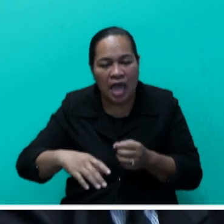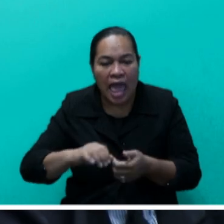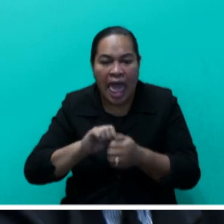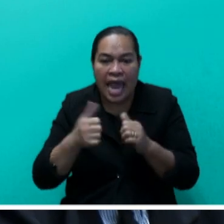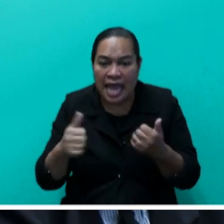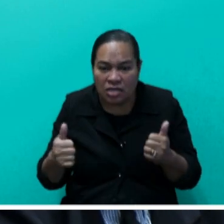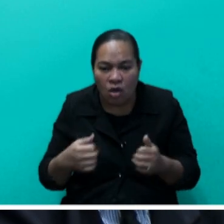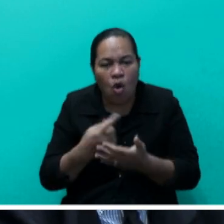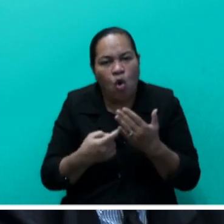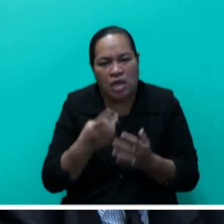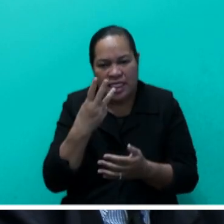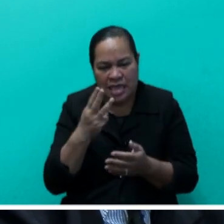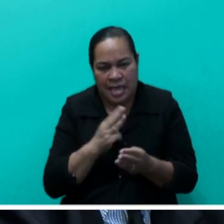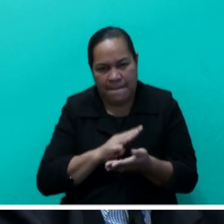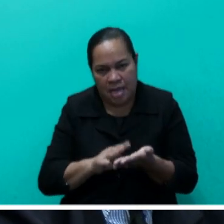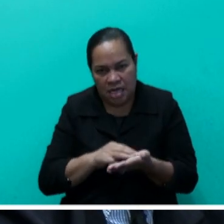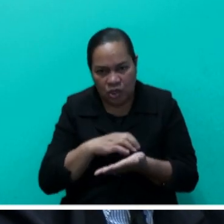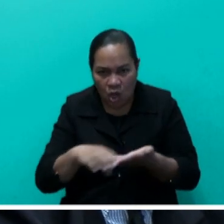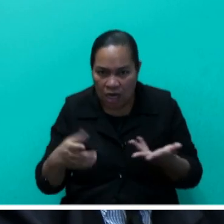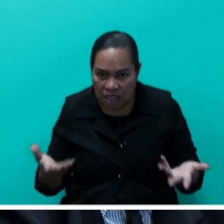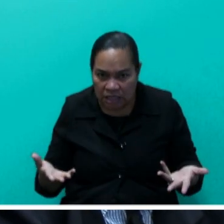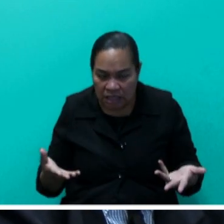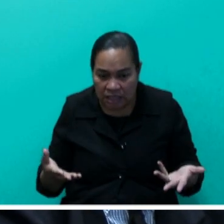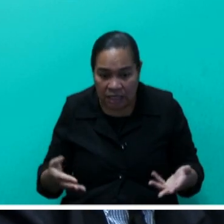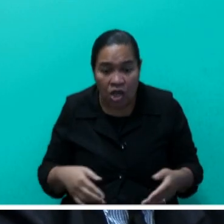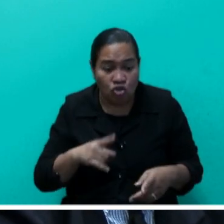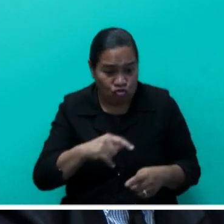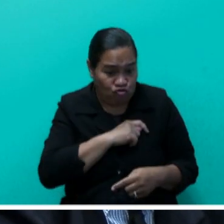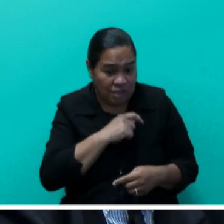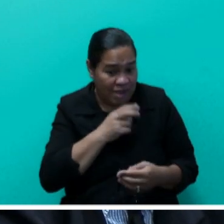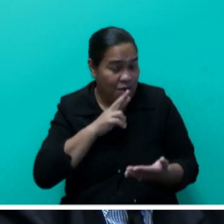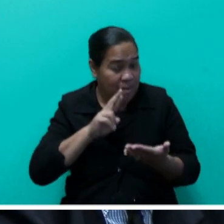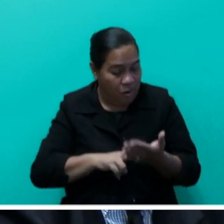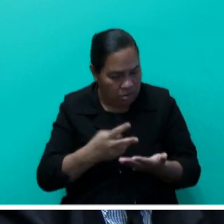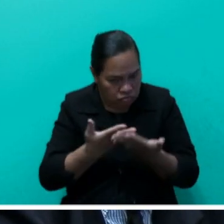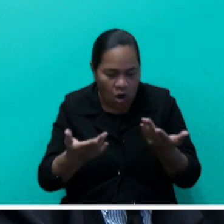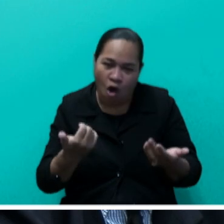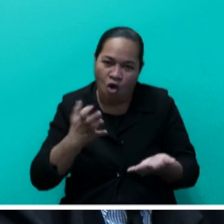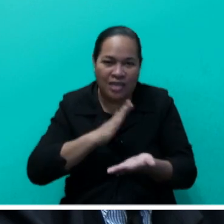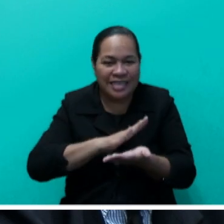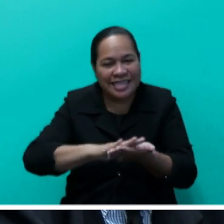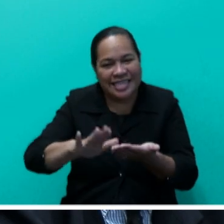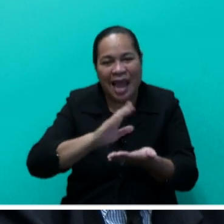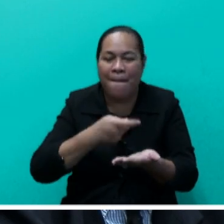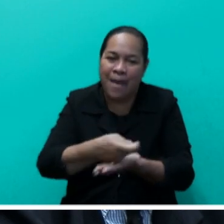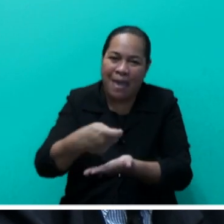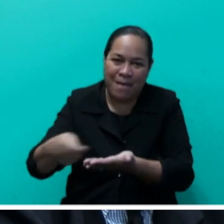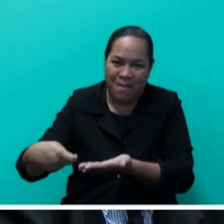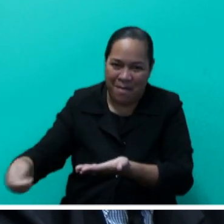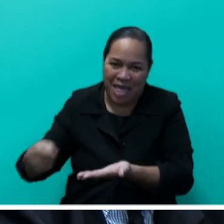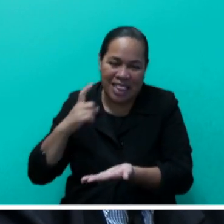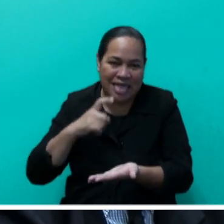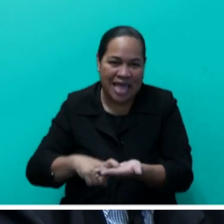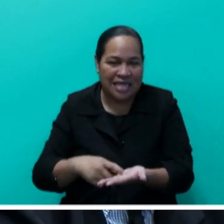only $3 million. In the trustees' report, they have cleared the majority of their